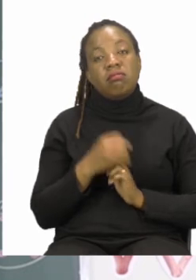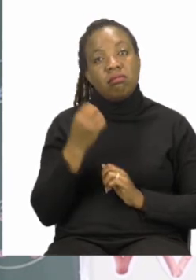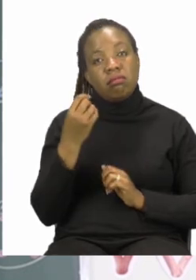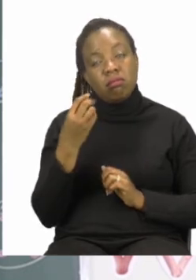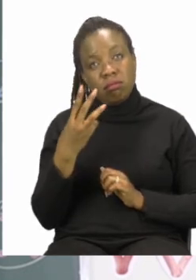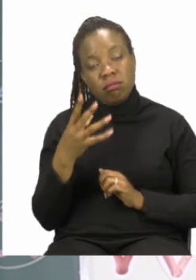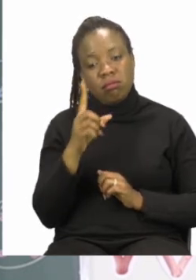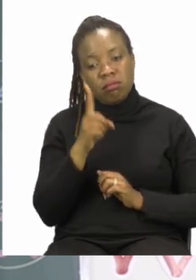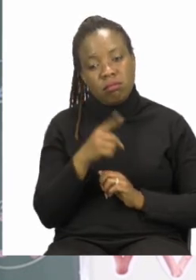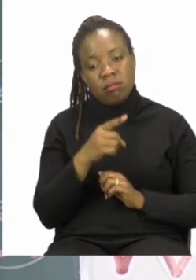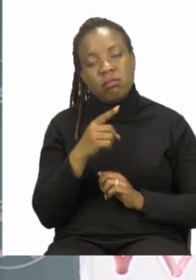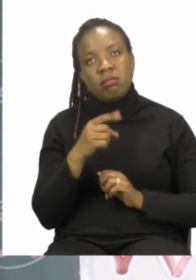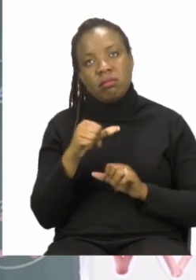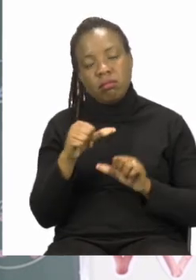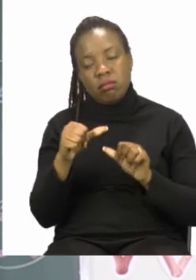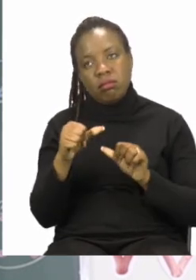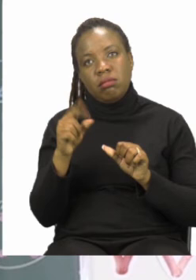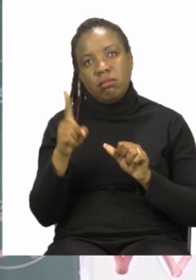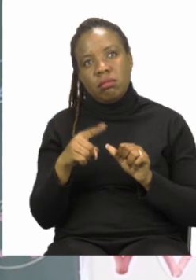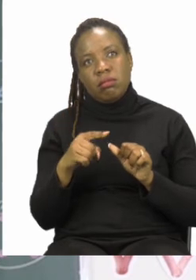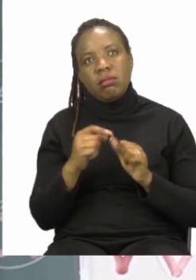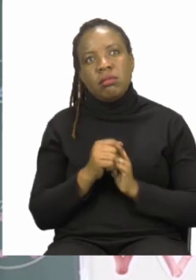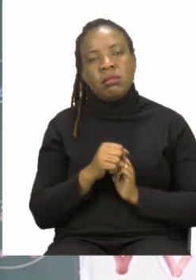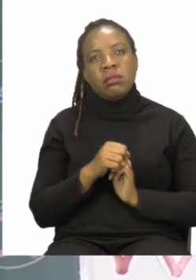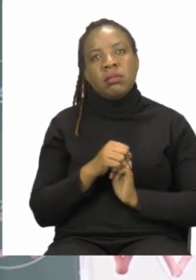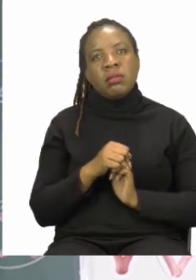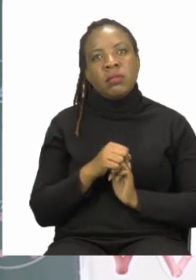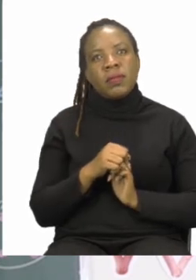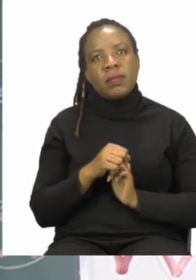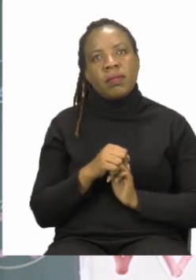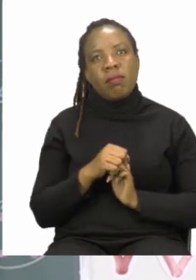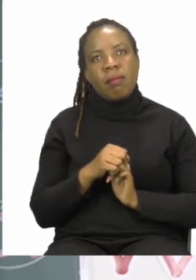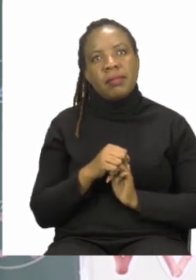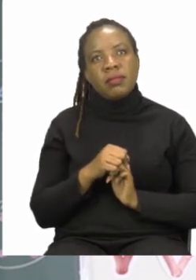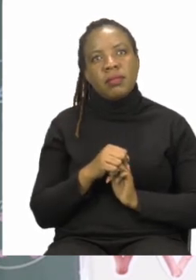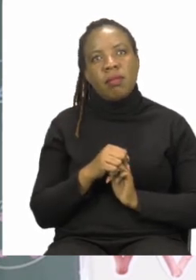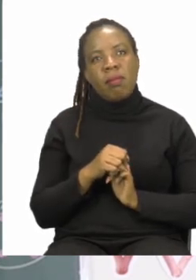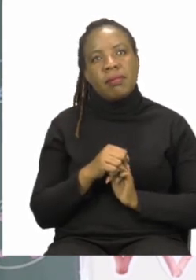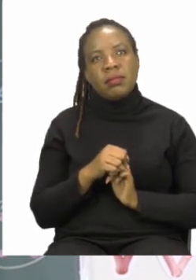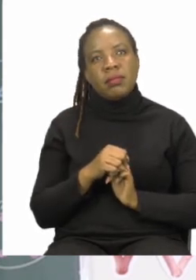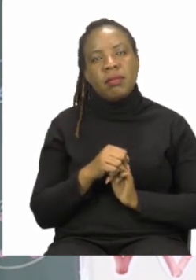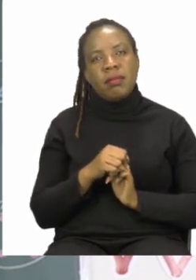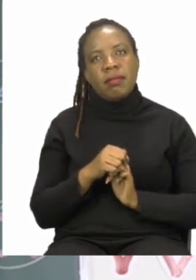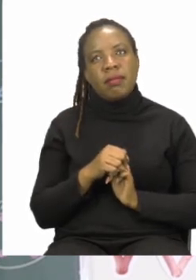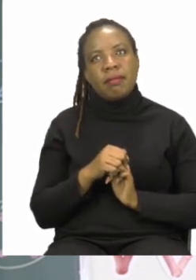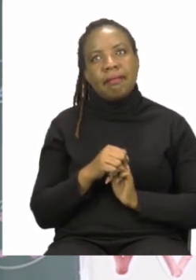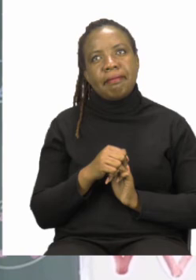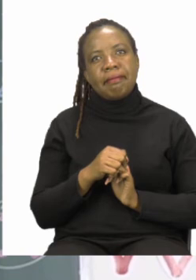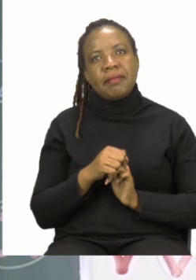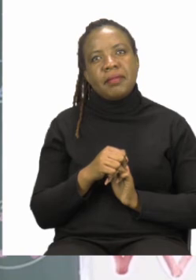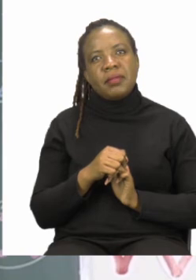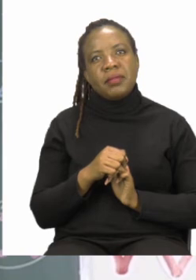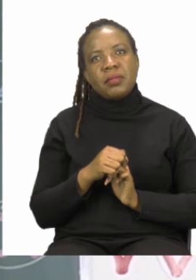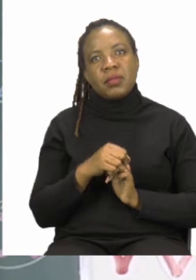cross. First thing first, my 3 fingers are up. So I say 1, 2, 3. I have